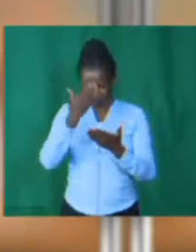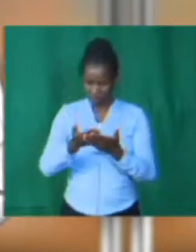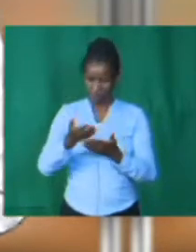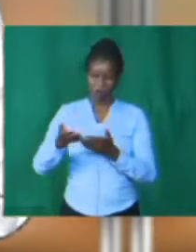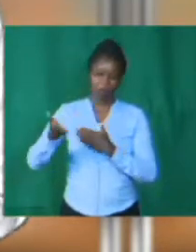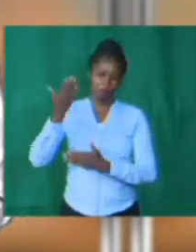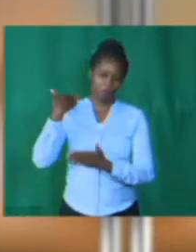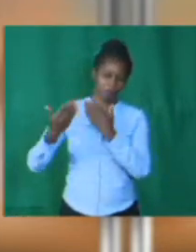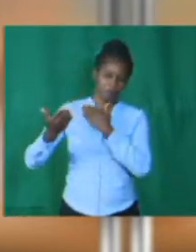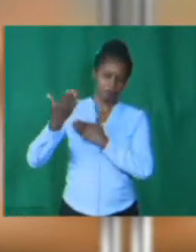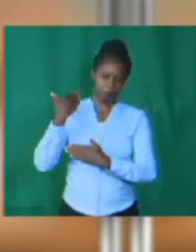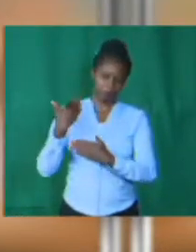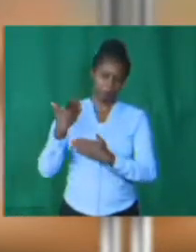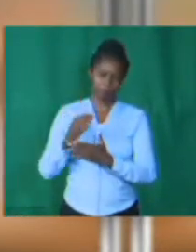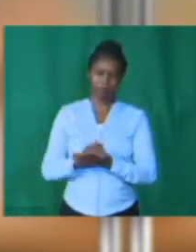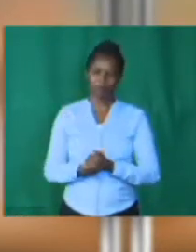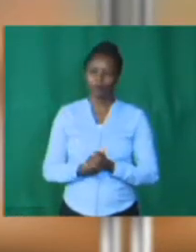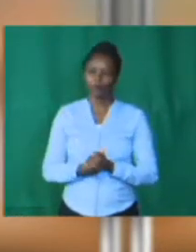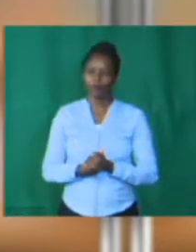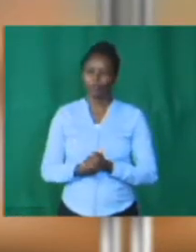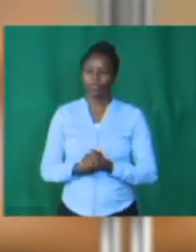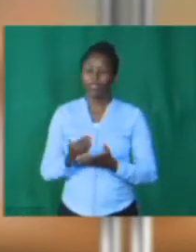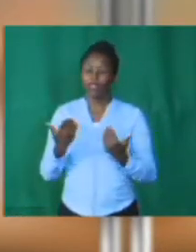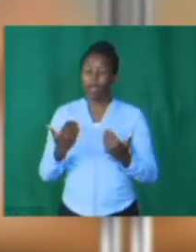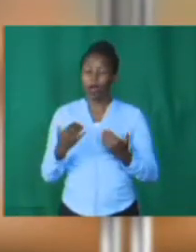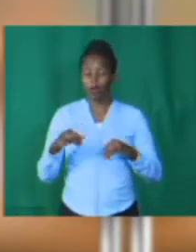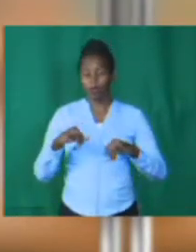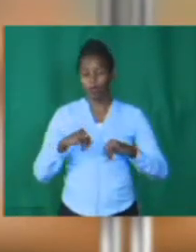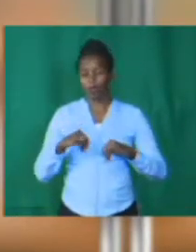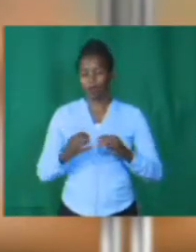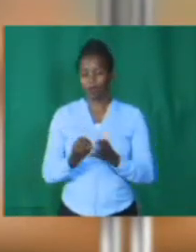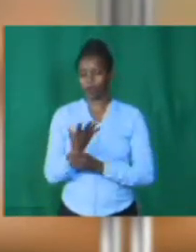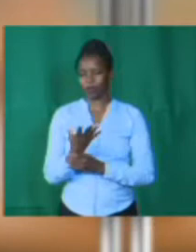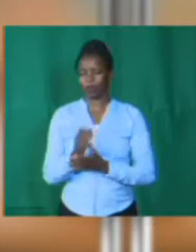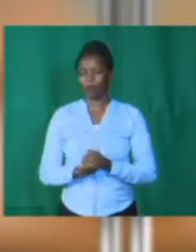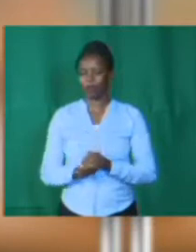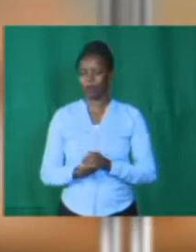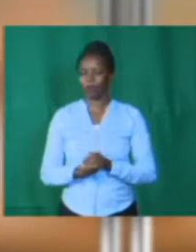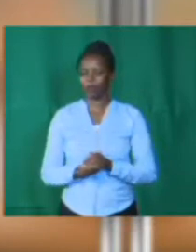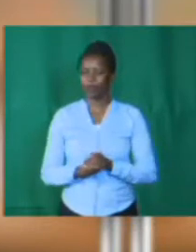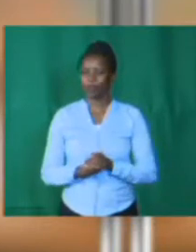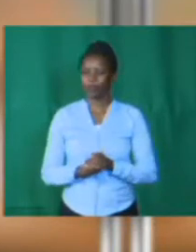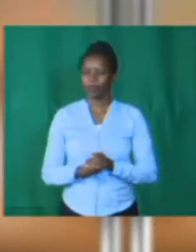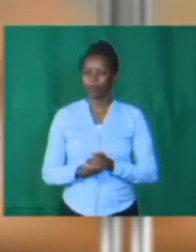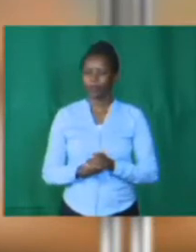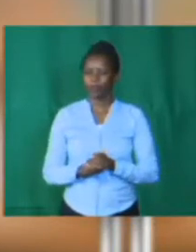enjoy our lesson today. So I hope you are ready to start. Okay.